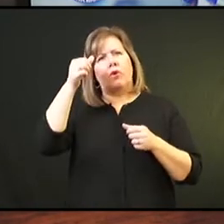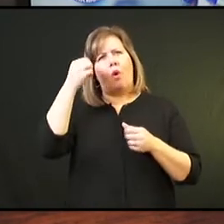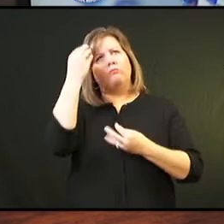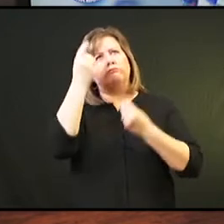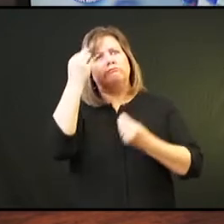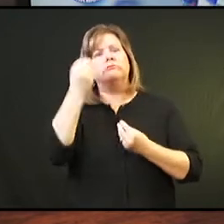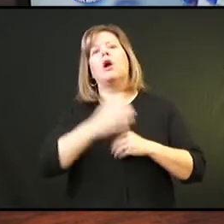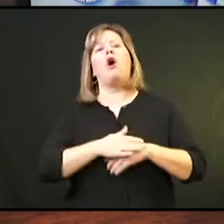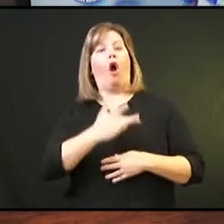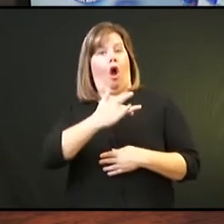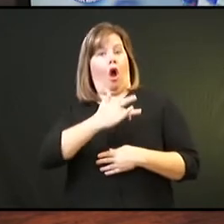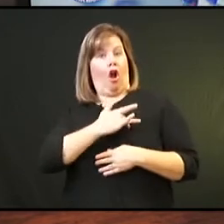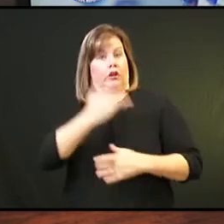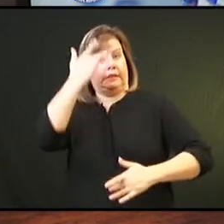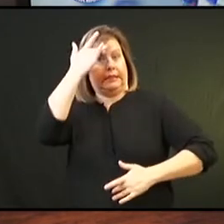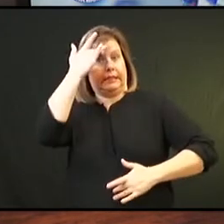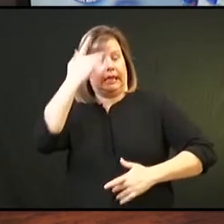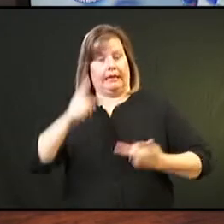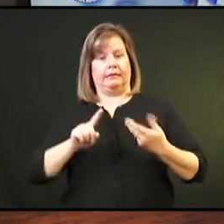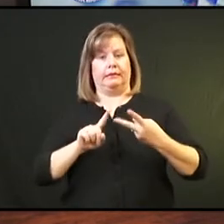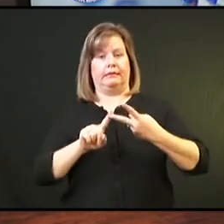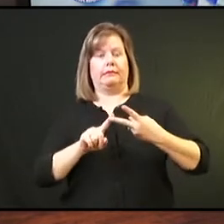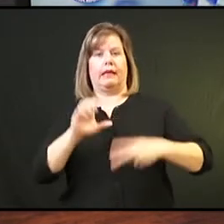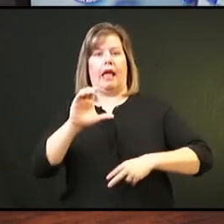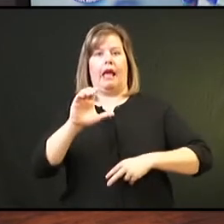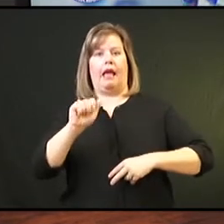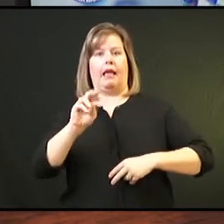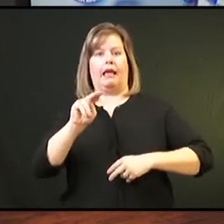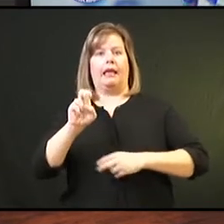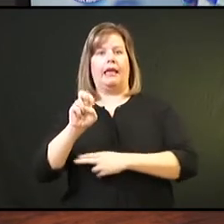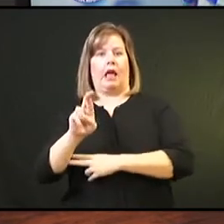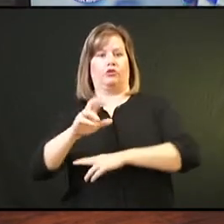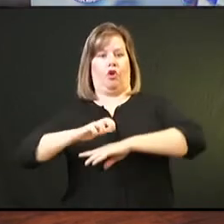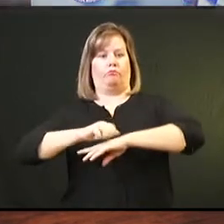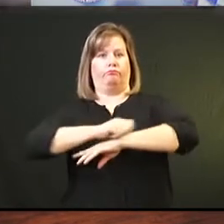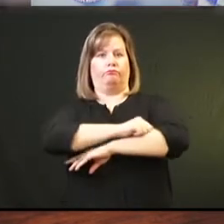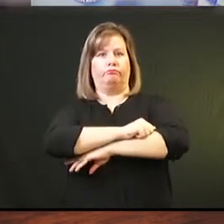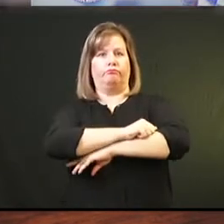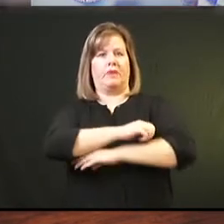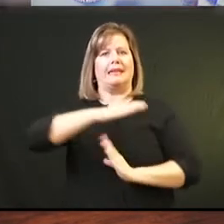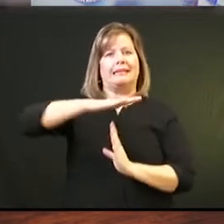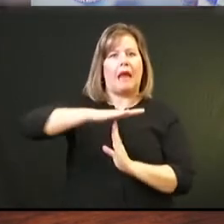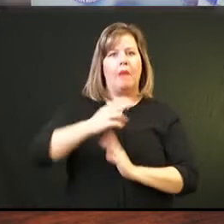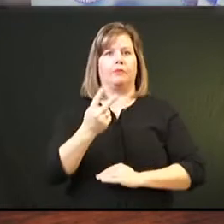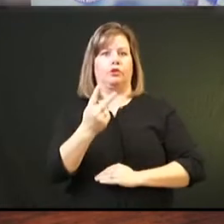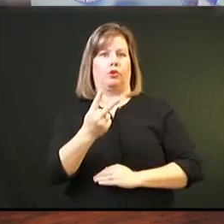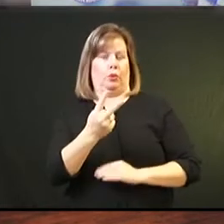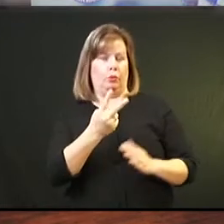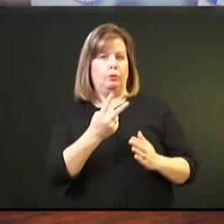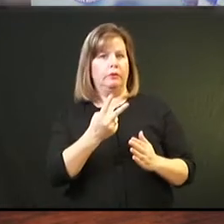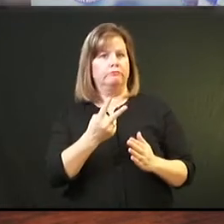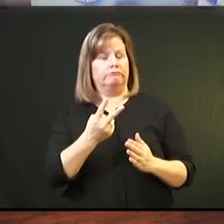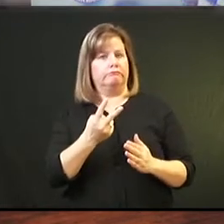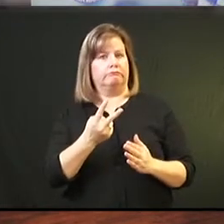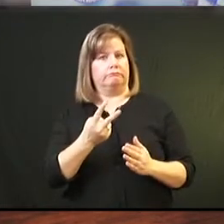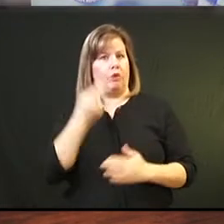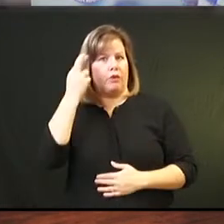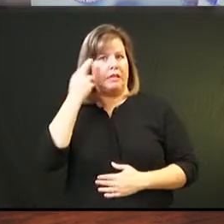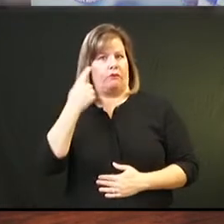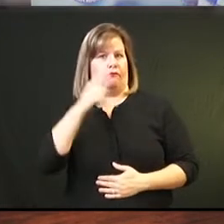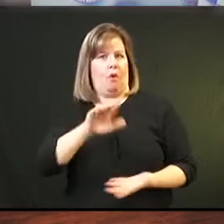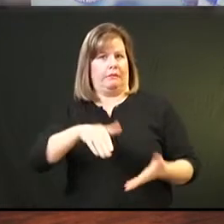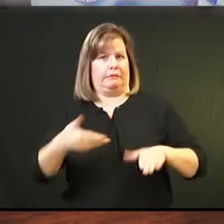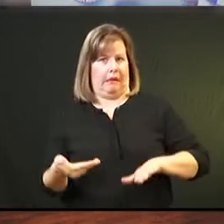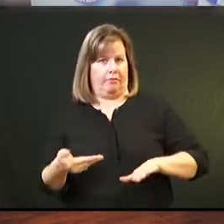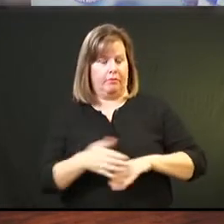been the top 2 killers of people in the United States. On an average day in the United States, heart disease